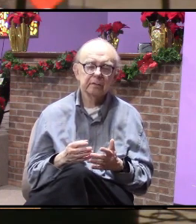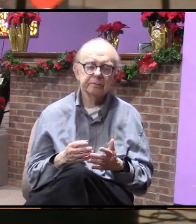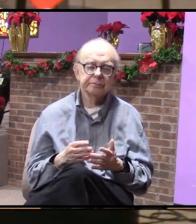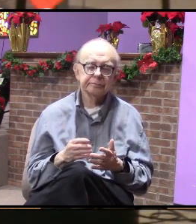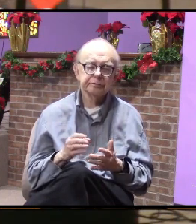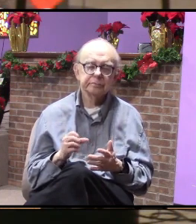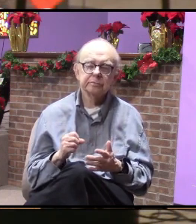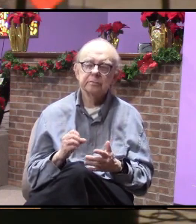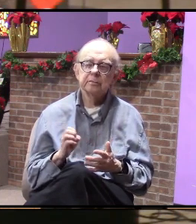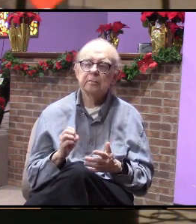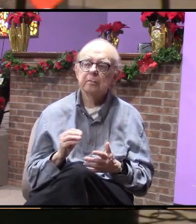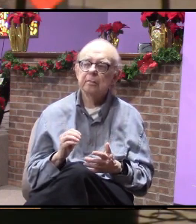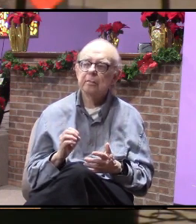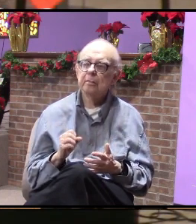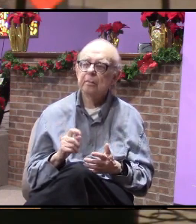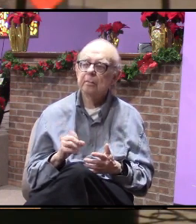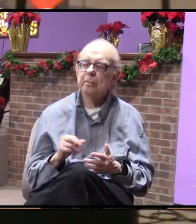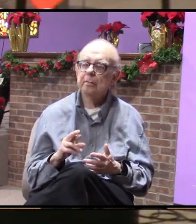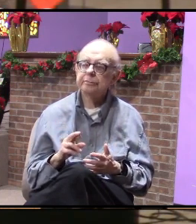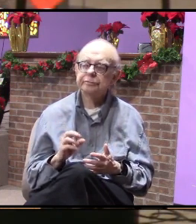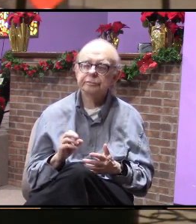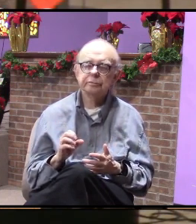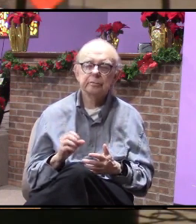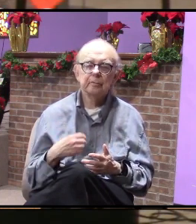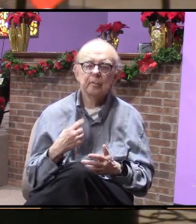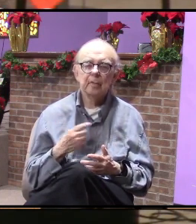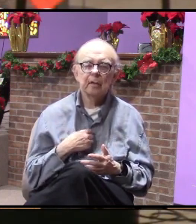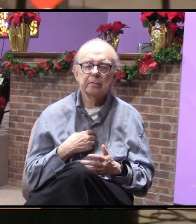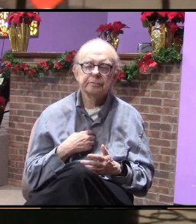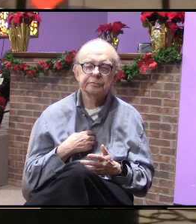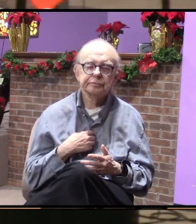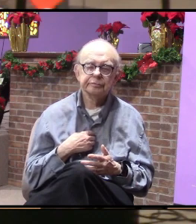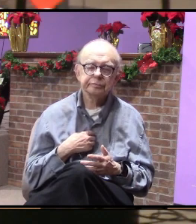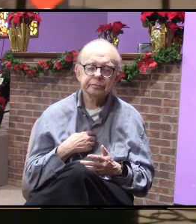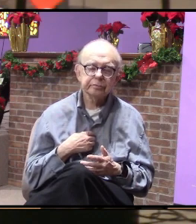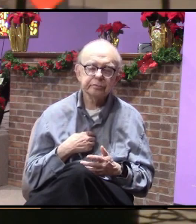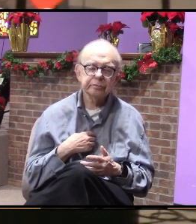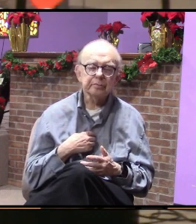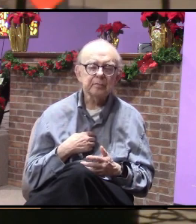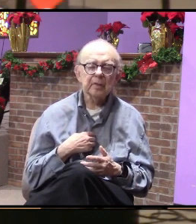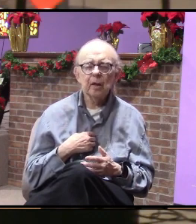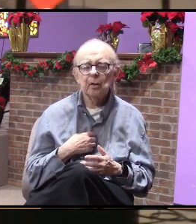first semester, and because we ran on quarters,